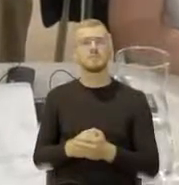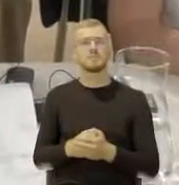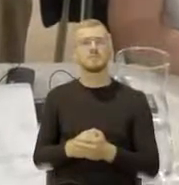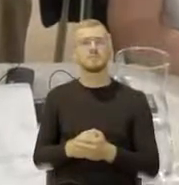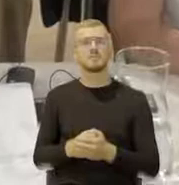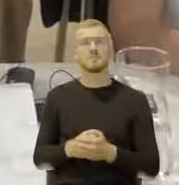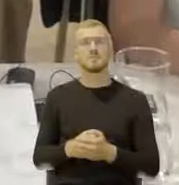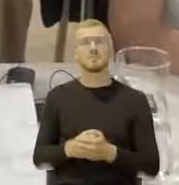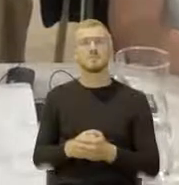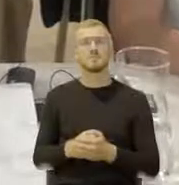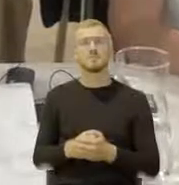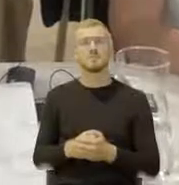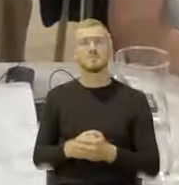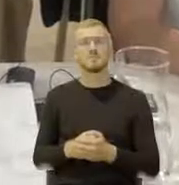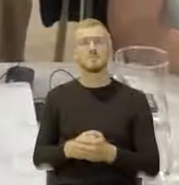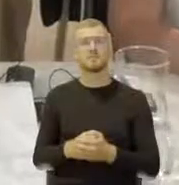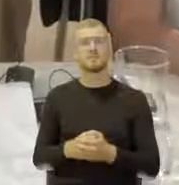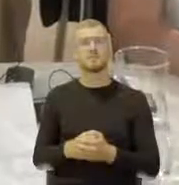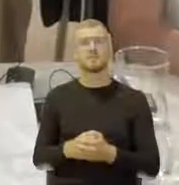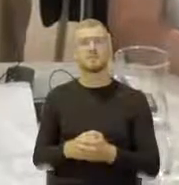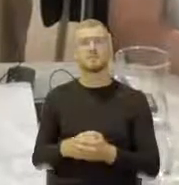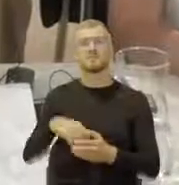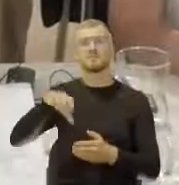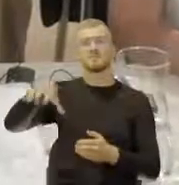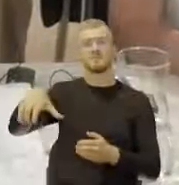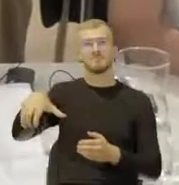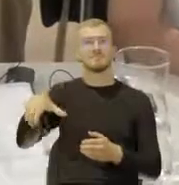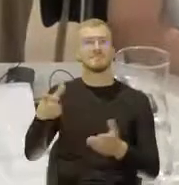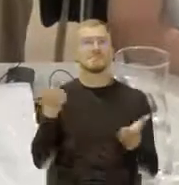shows that today